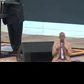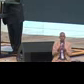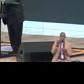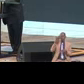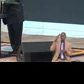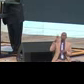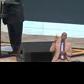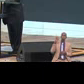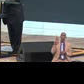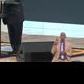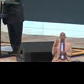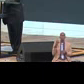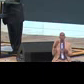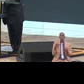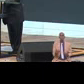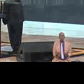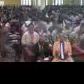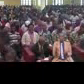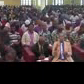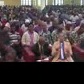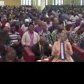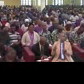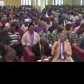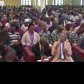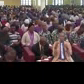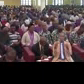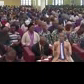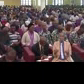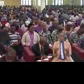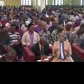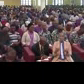Beloved, now. Somebody shout now.